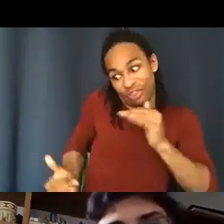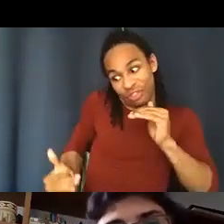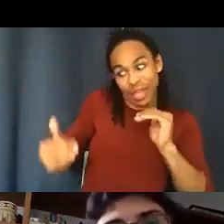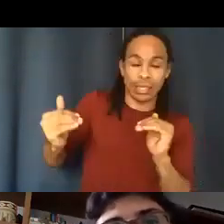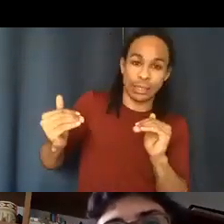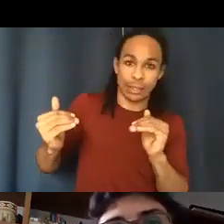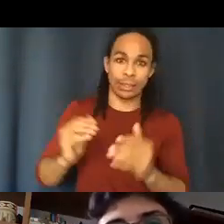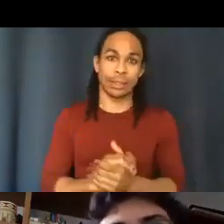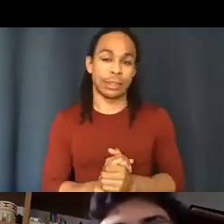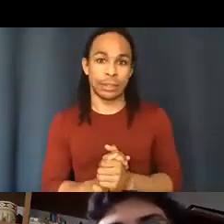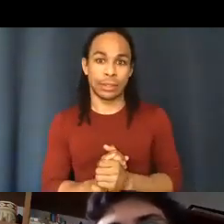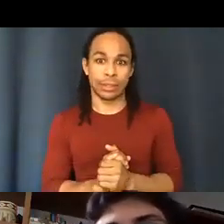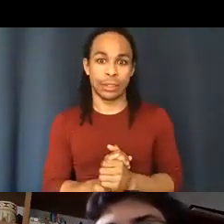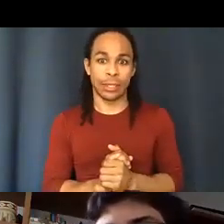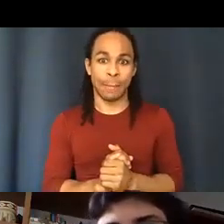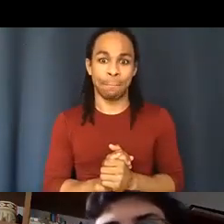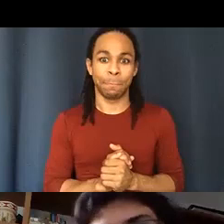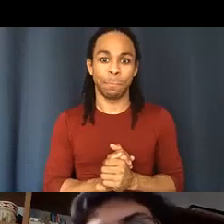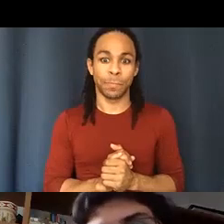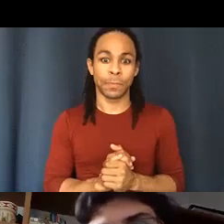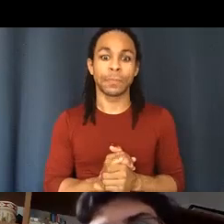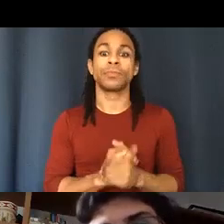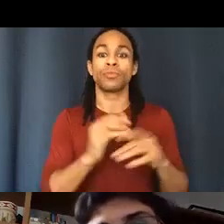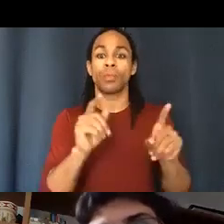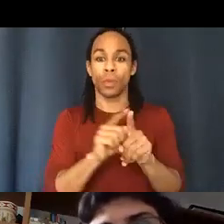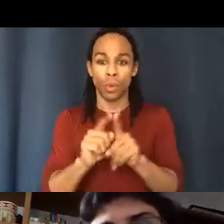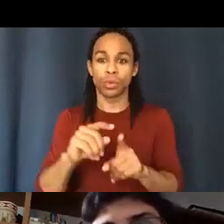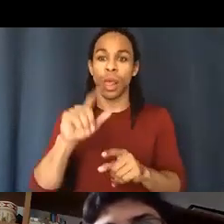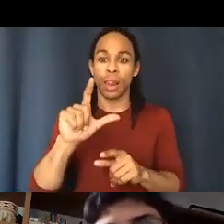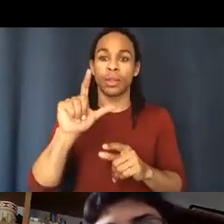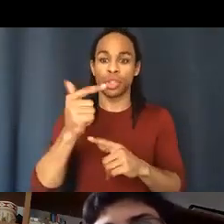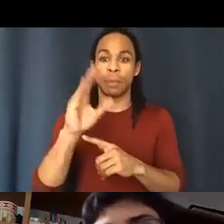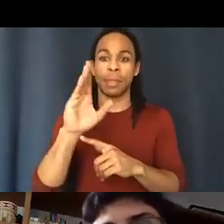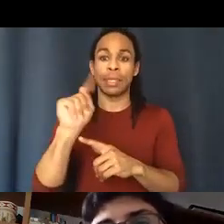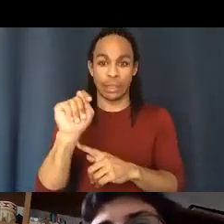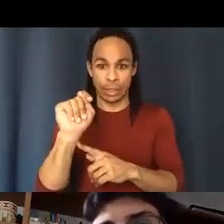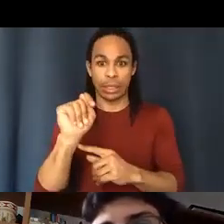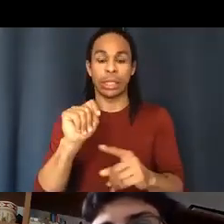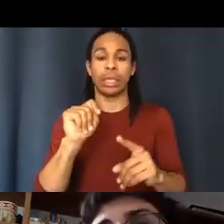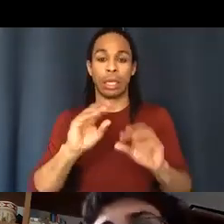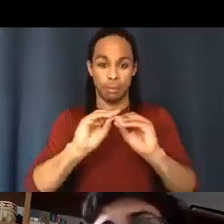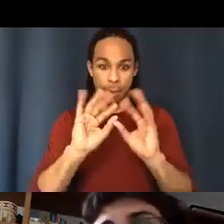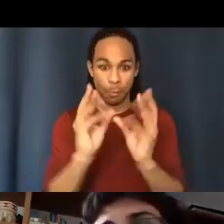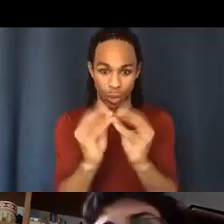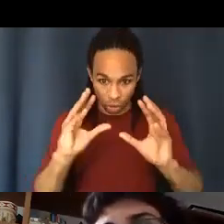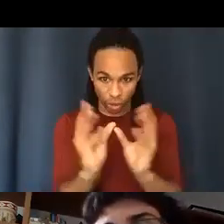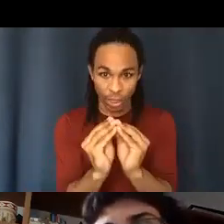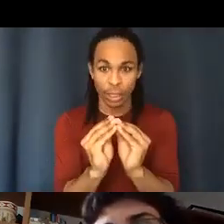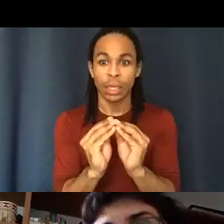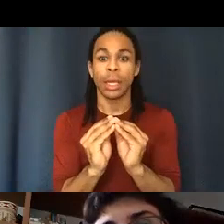for LGBT population in the context of pandemic. And we also have a request